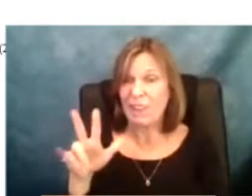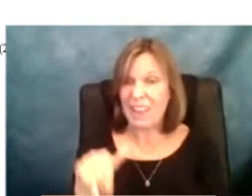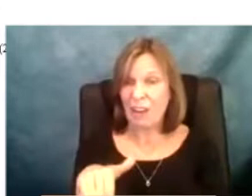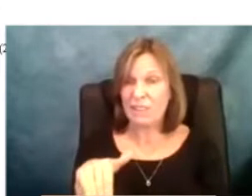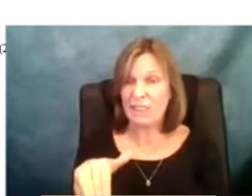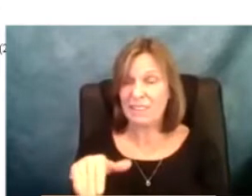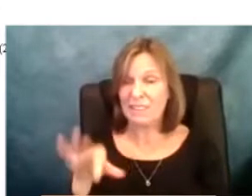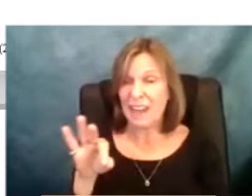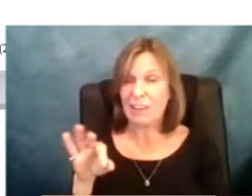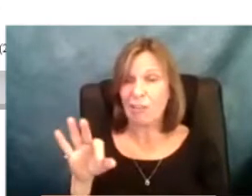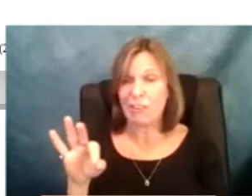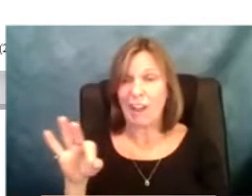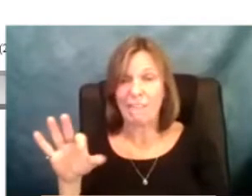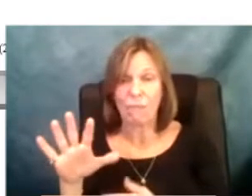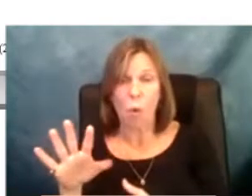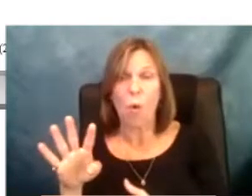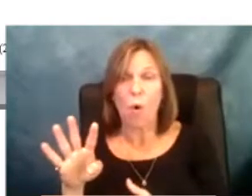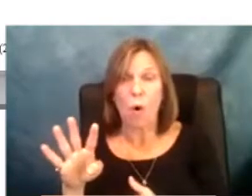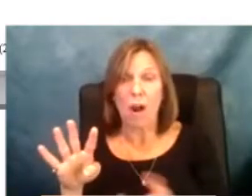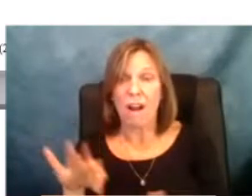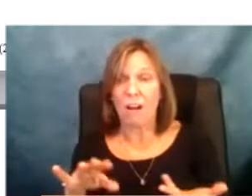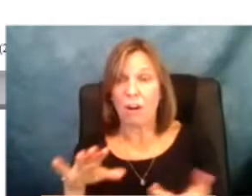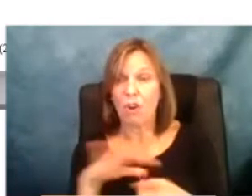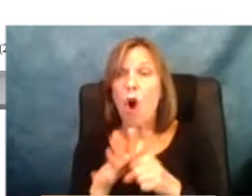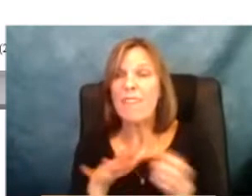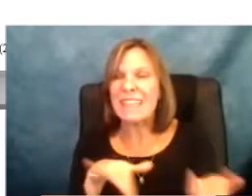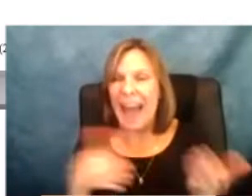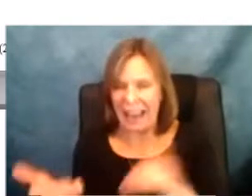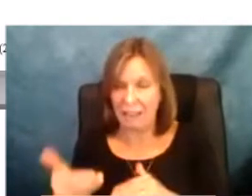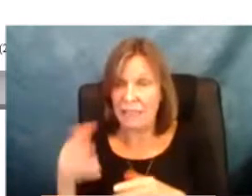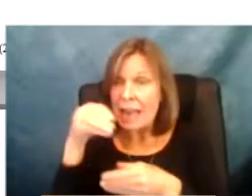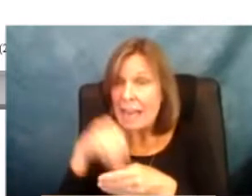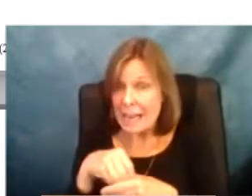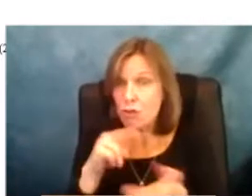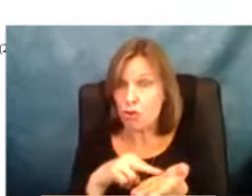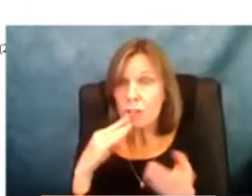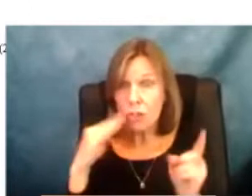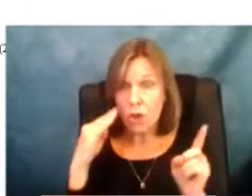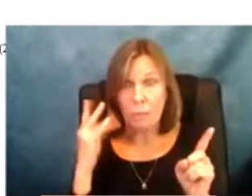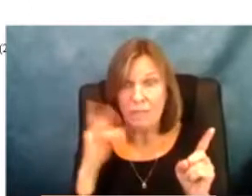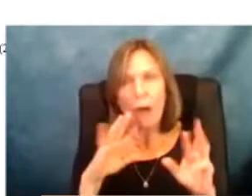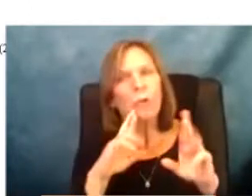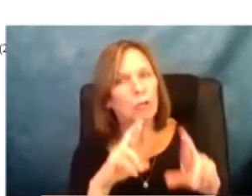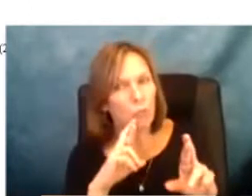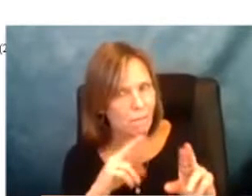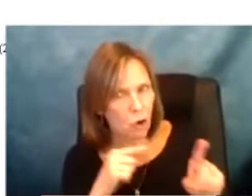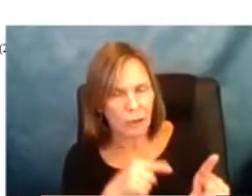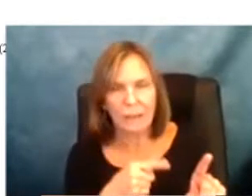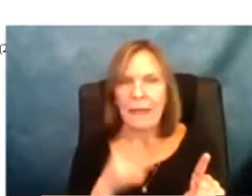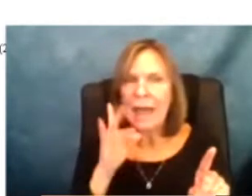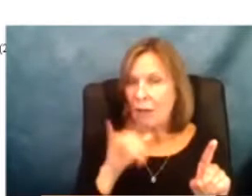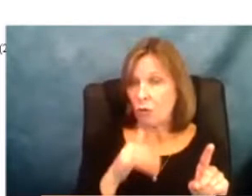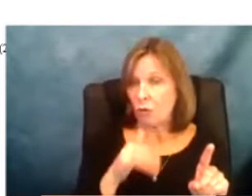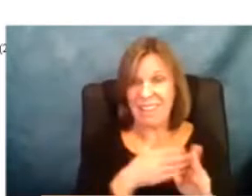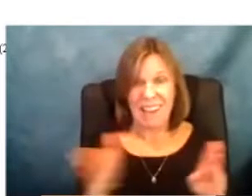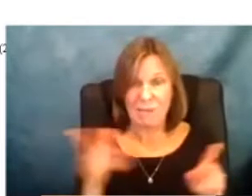3,394 COVID-19 deaths in nursing homes, at least as they were reported. This time period was kind of picked to capture the